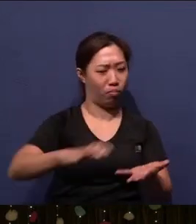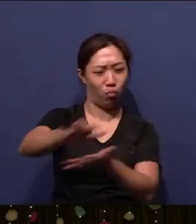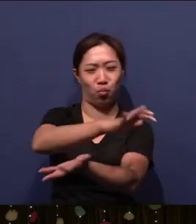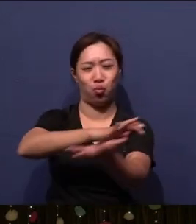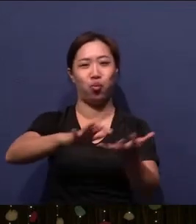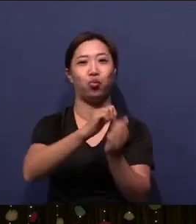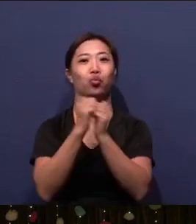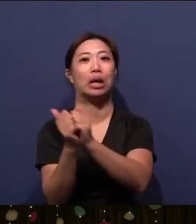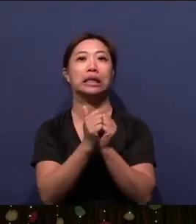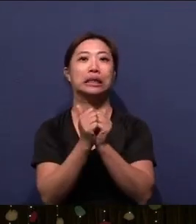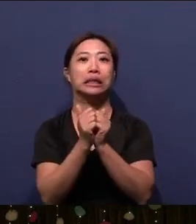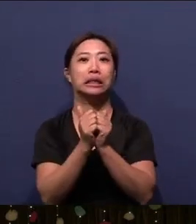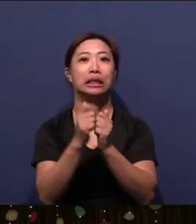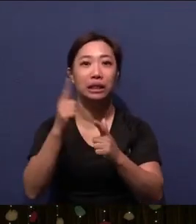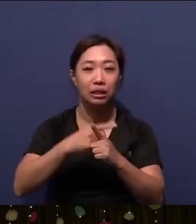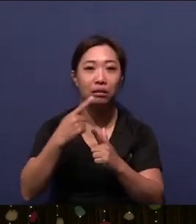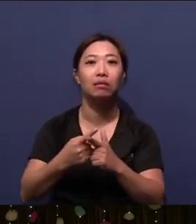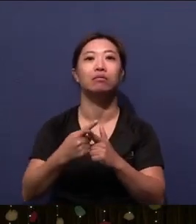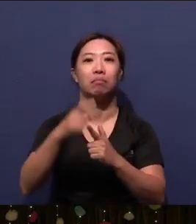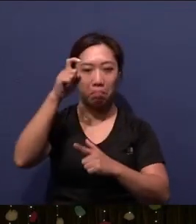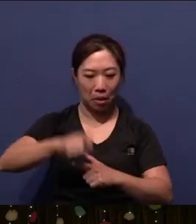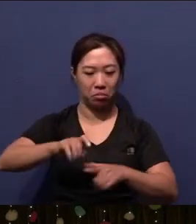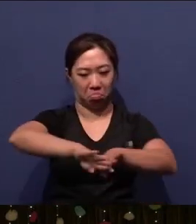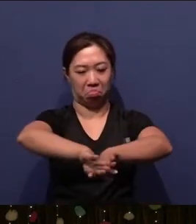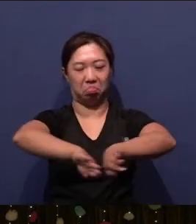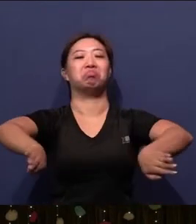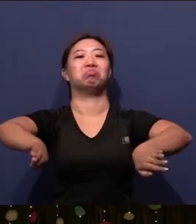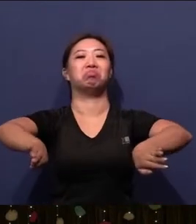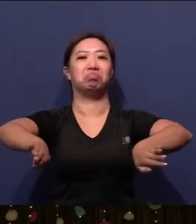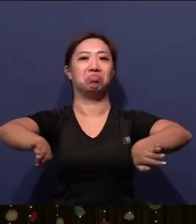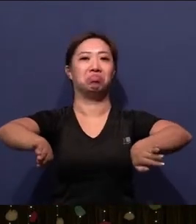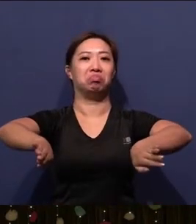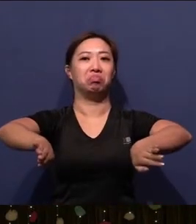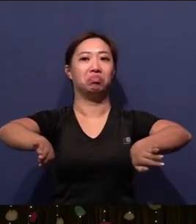together. And therefore, there's a need for separation here.